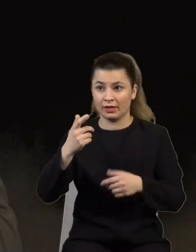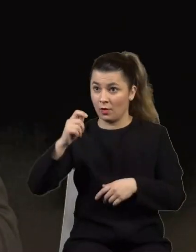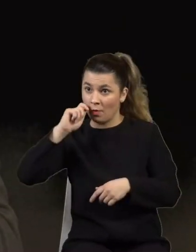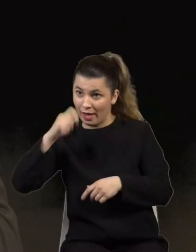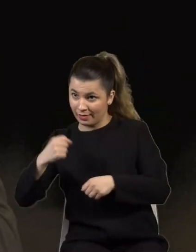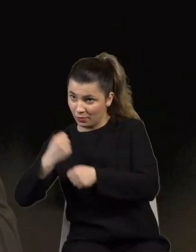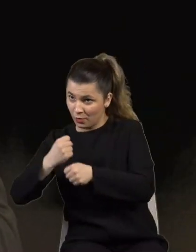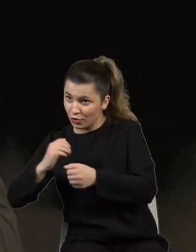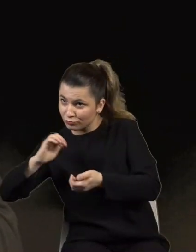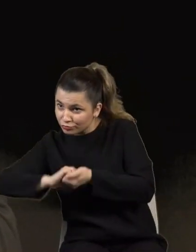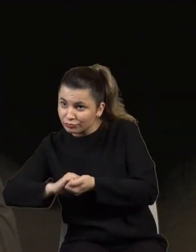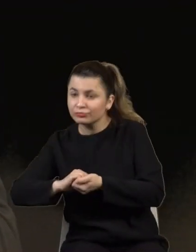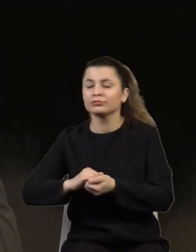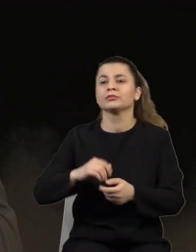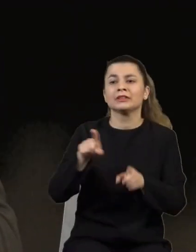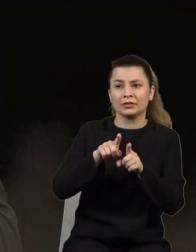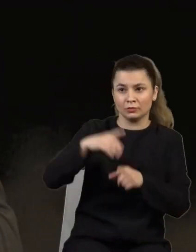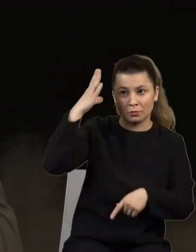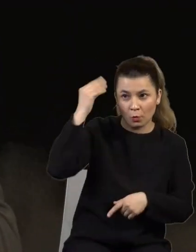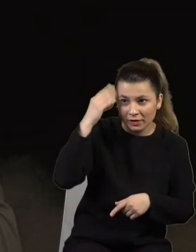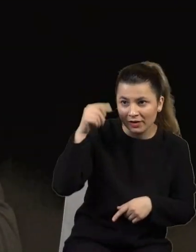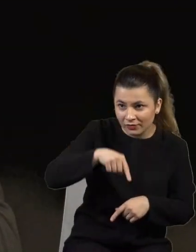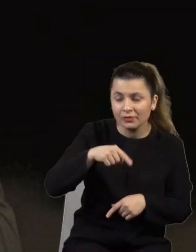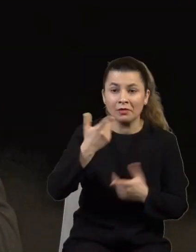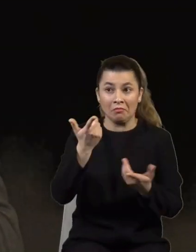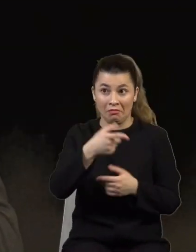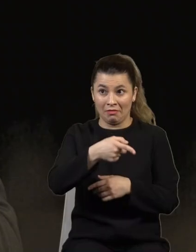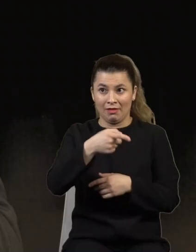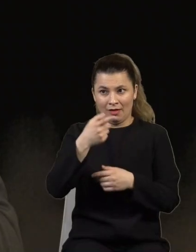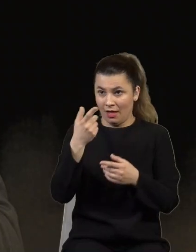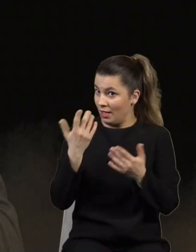exercise because we need to align everyone's objectives here. They are different, and it's not